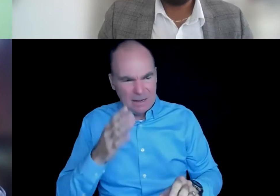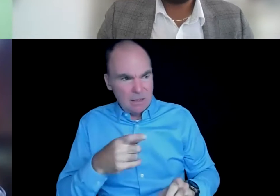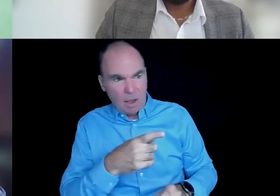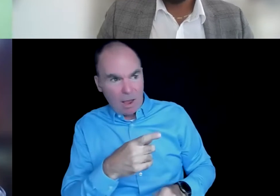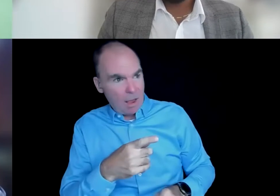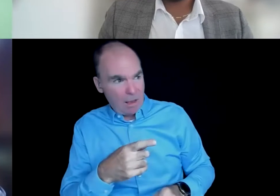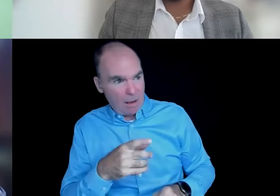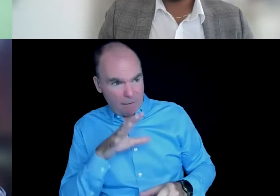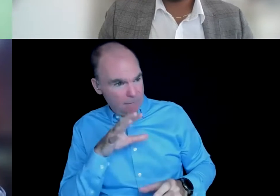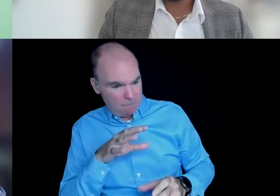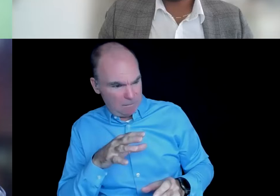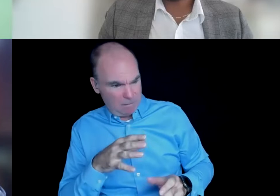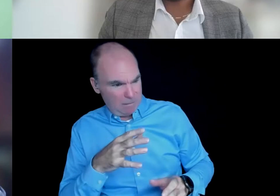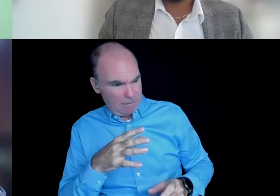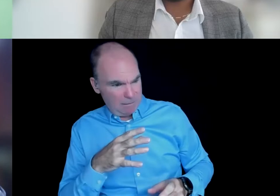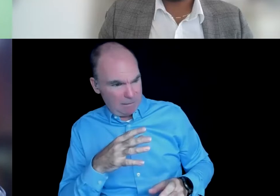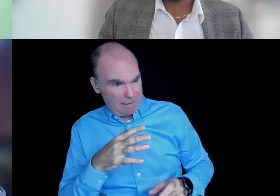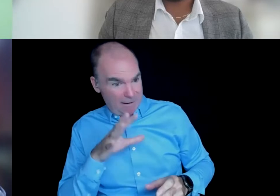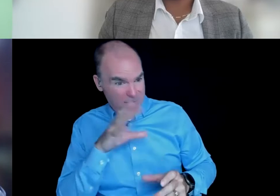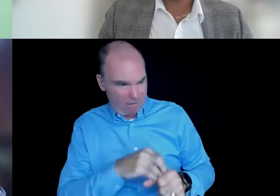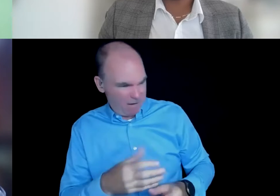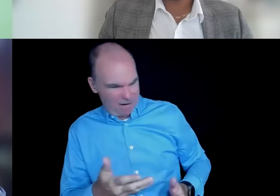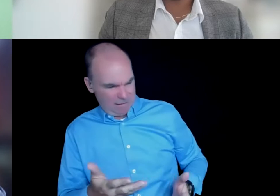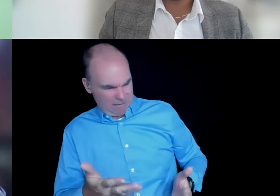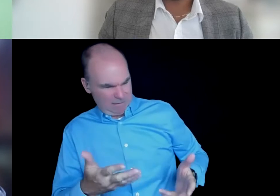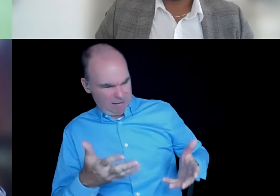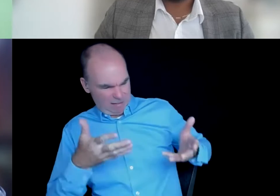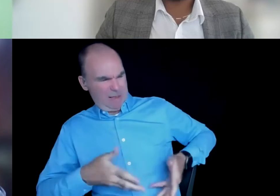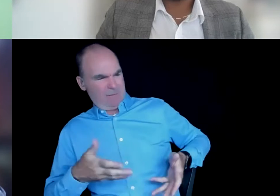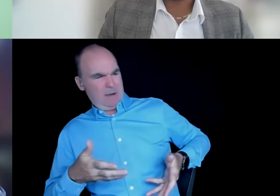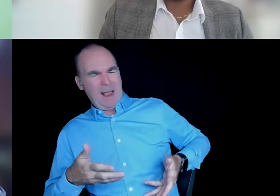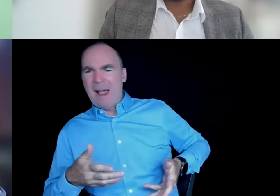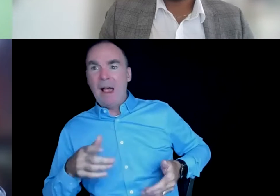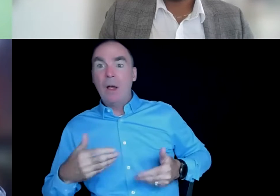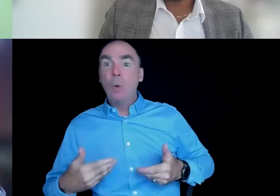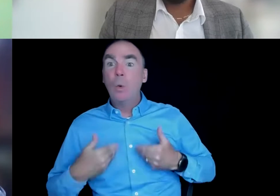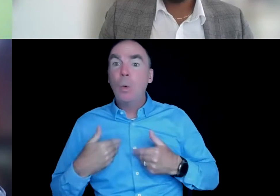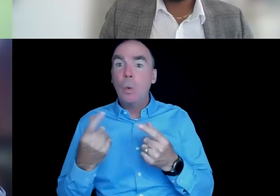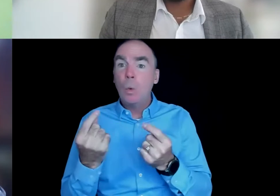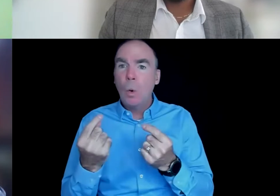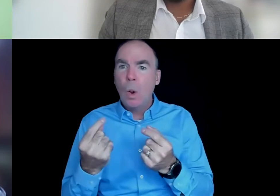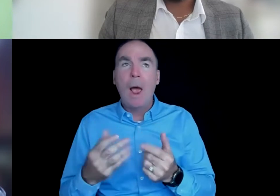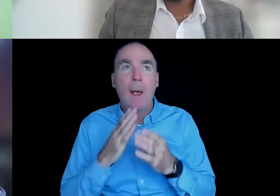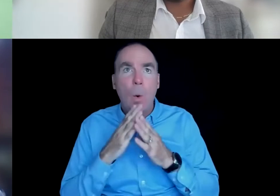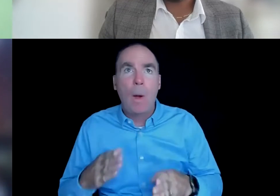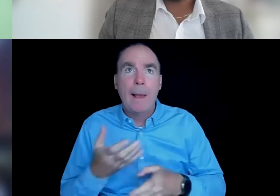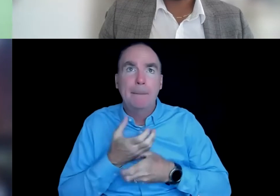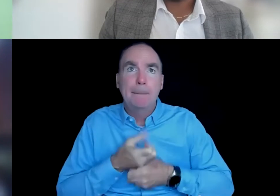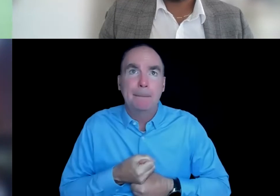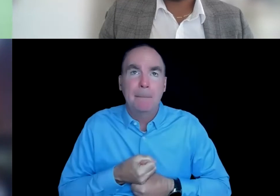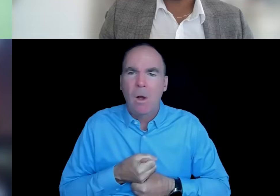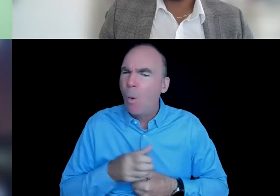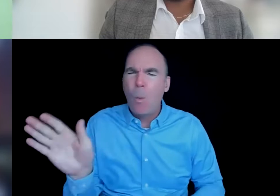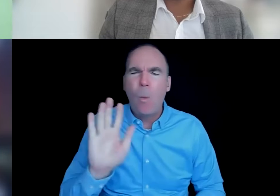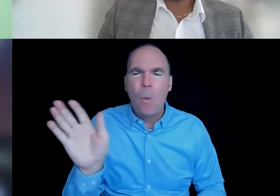noise around, the issues that affect us. And if we become silent, by the system, then we'll not make